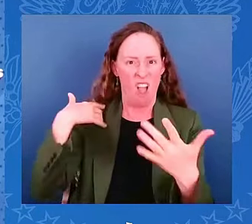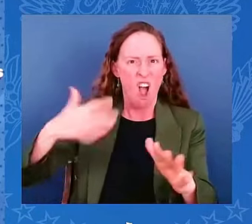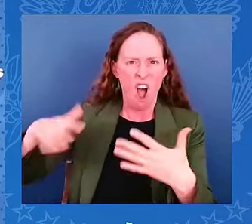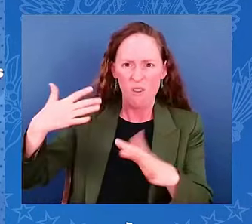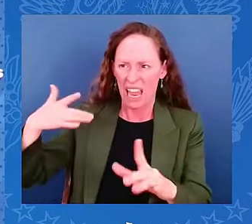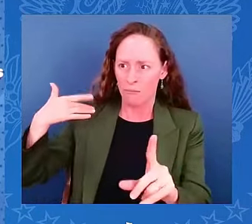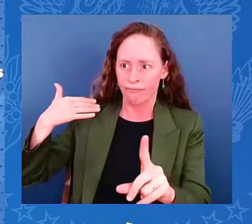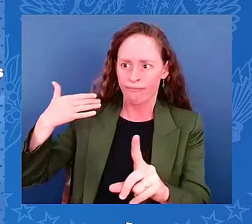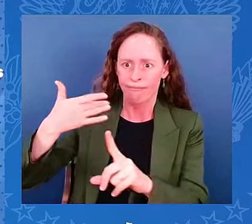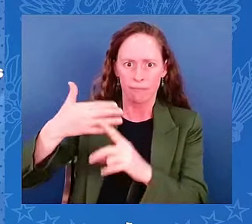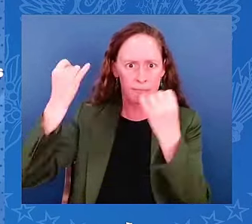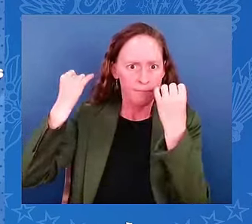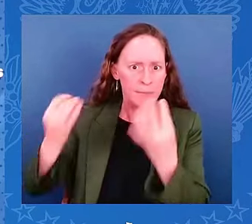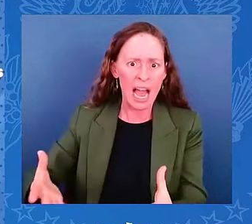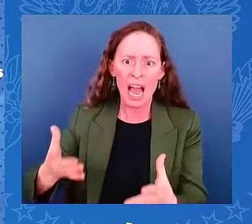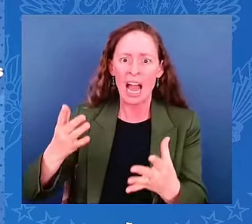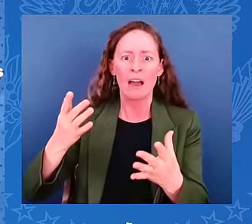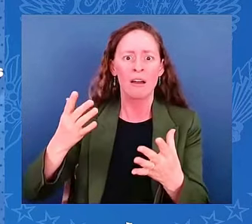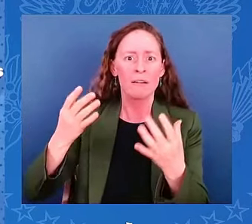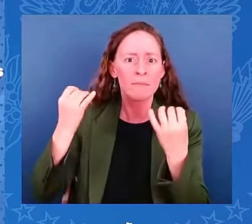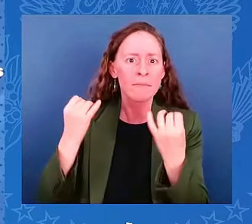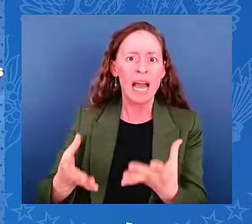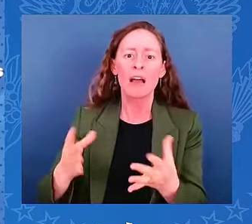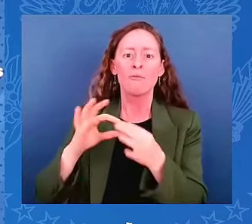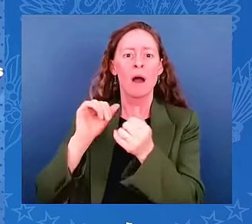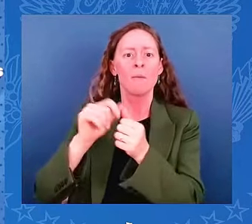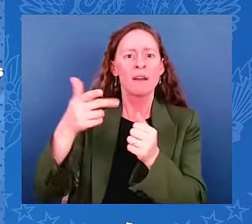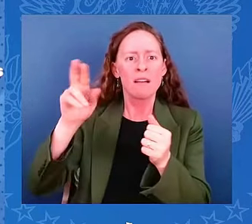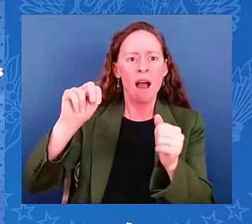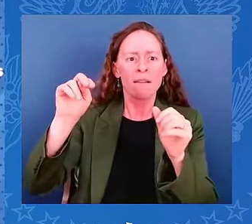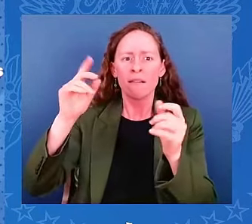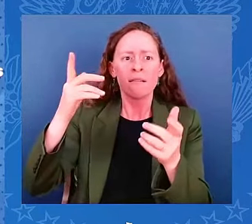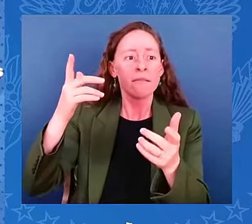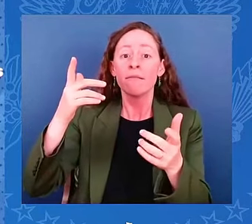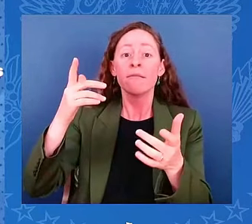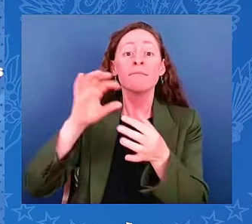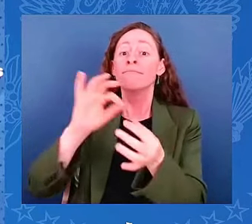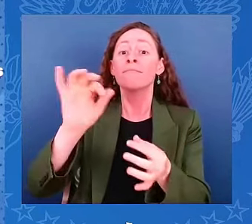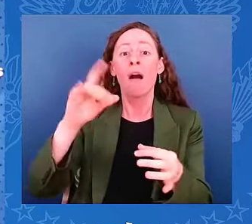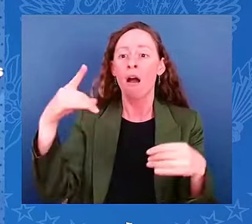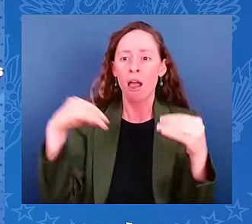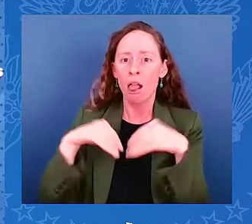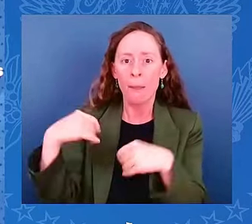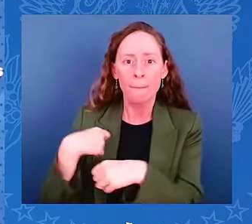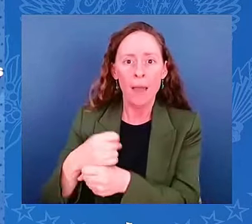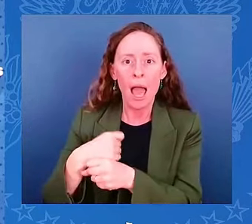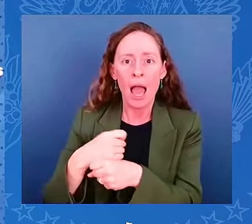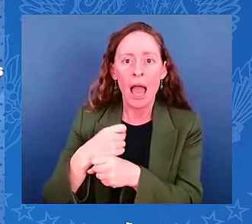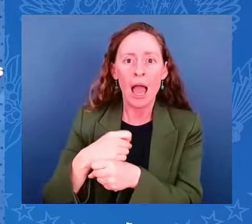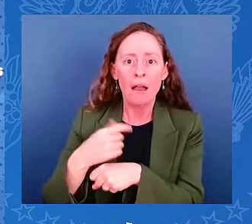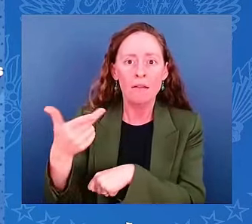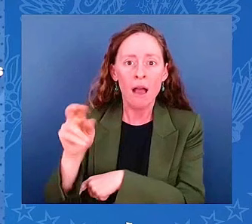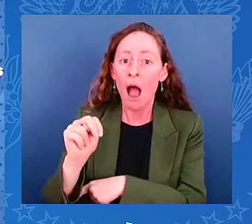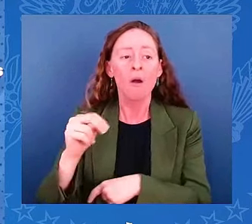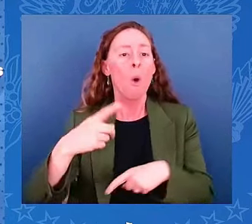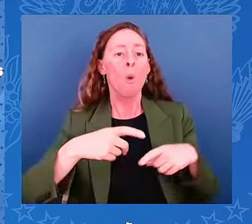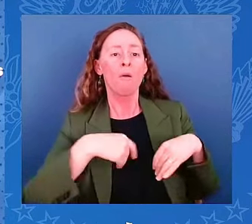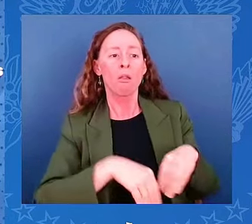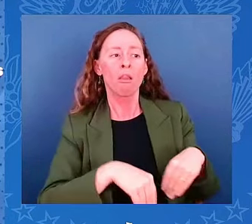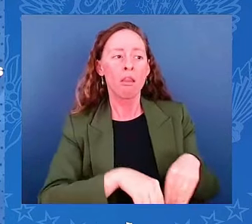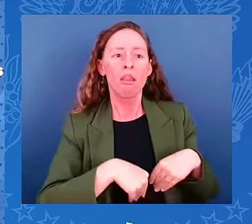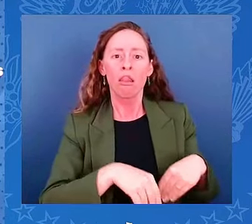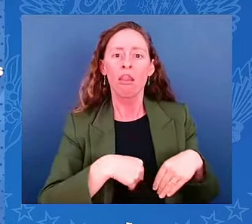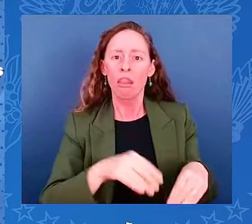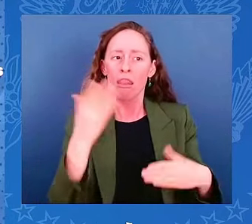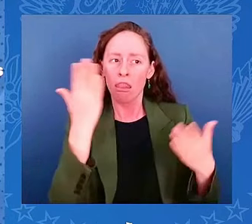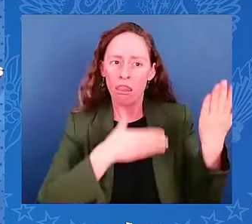gun trafficking, so much more. Folks, we're not stopping there. It's time, once again, to do what I did